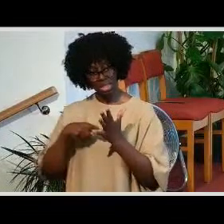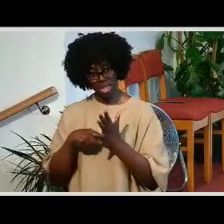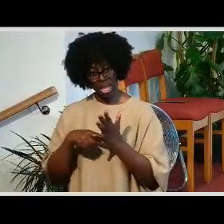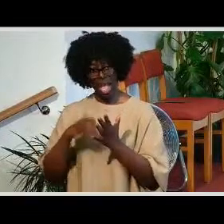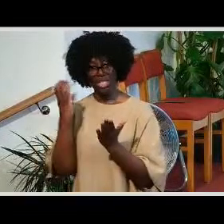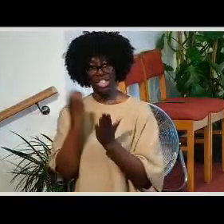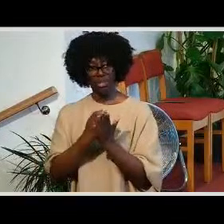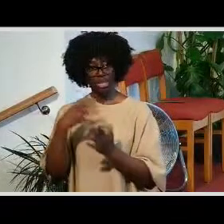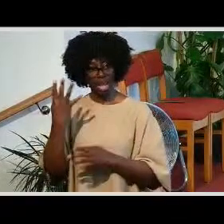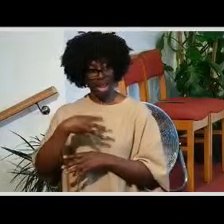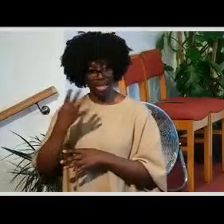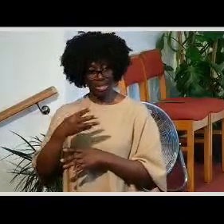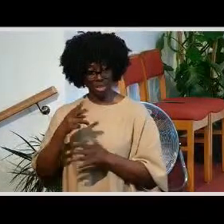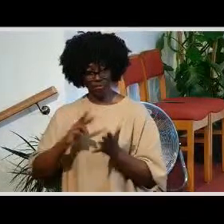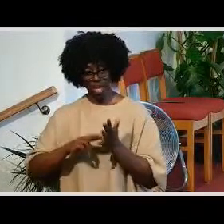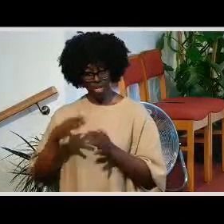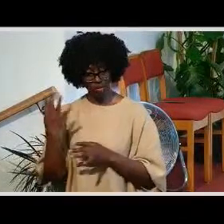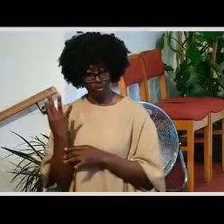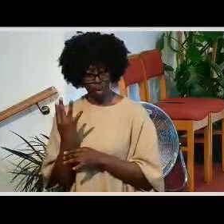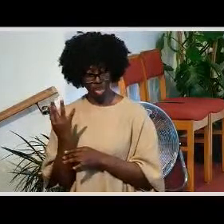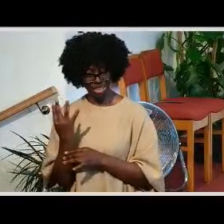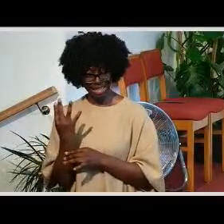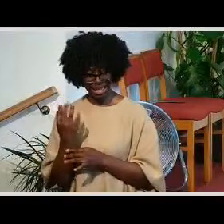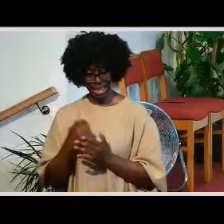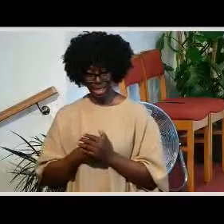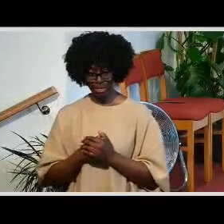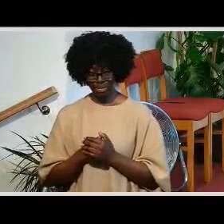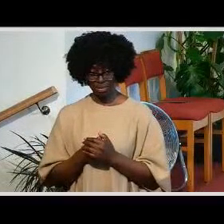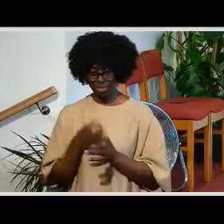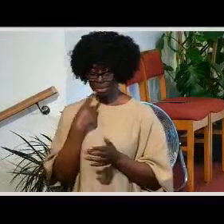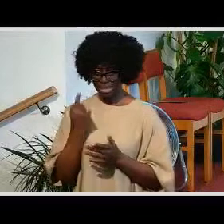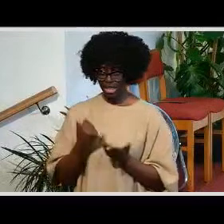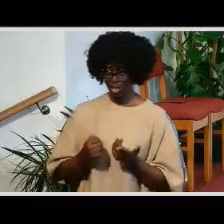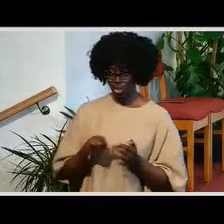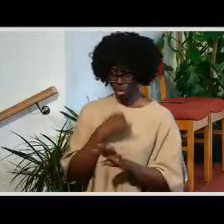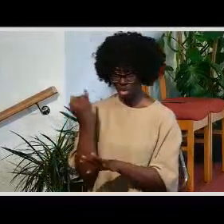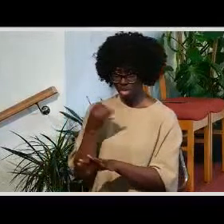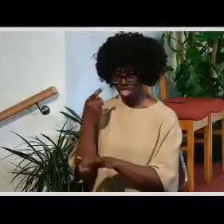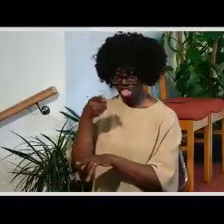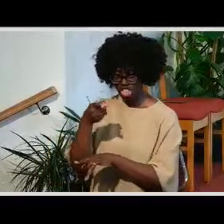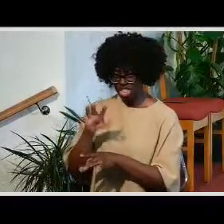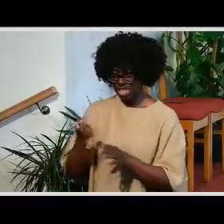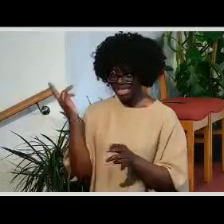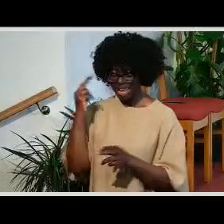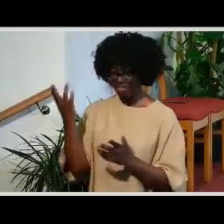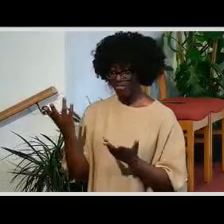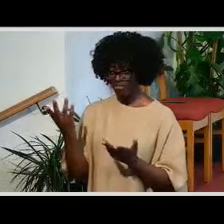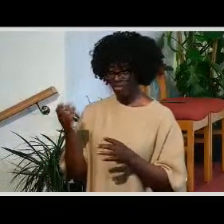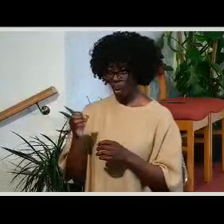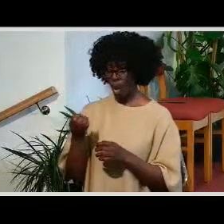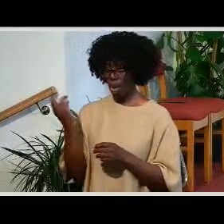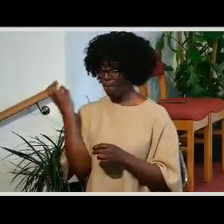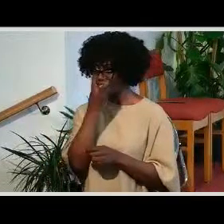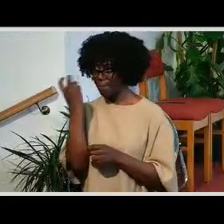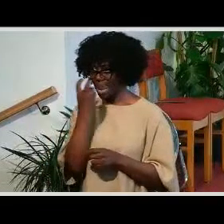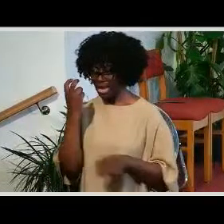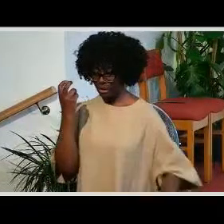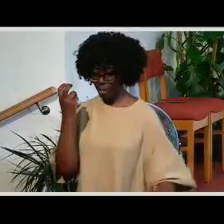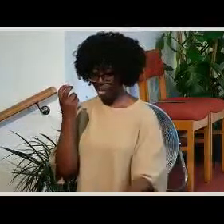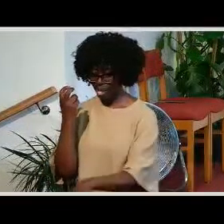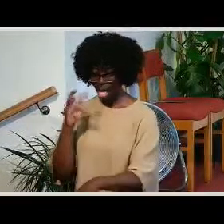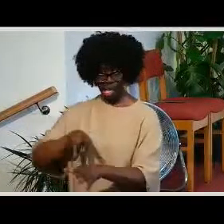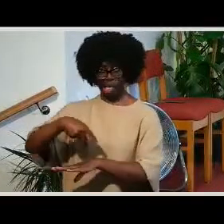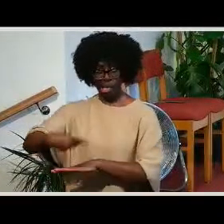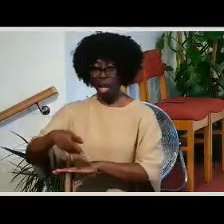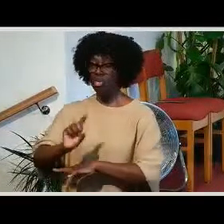verse 14, it says, "You shall not curse the deaf or put a stumbling block before the blind, but you shall